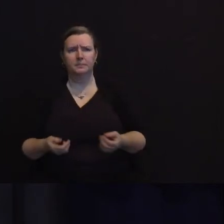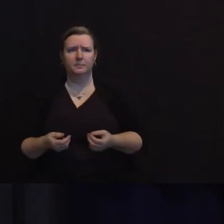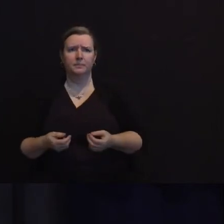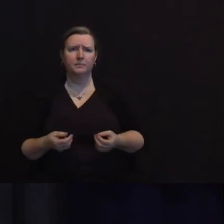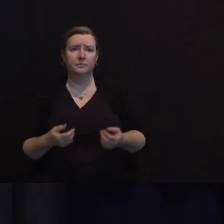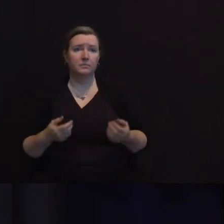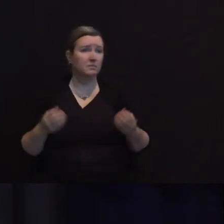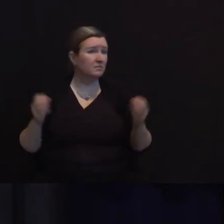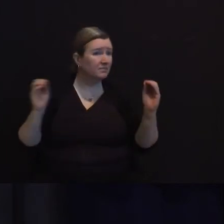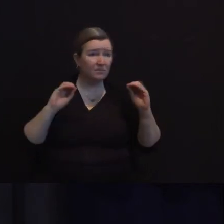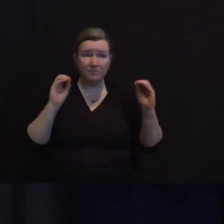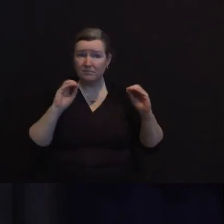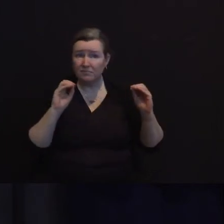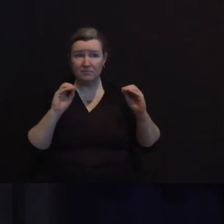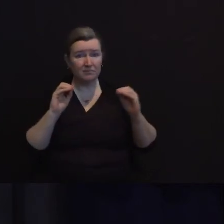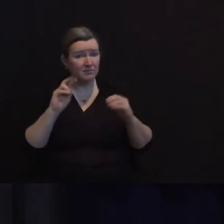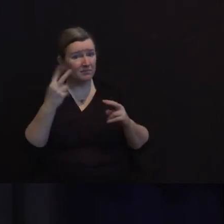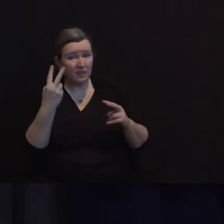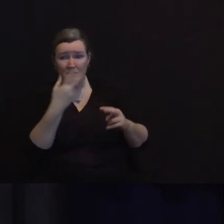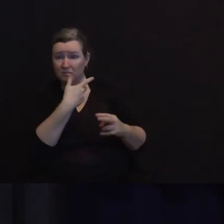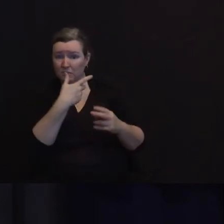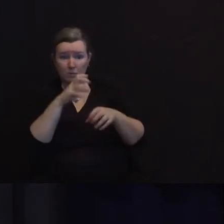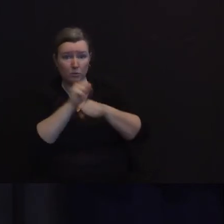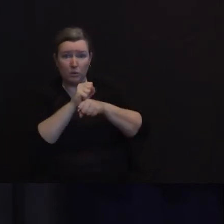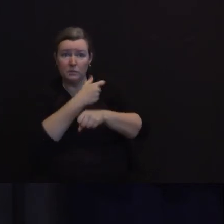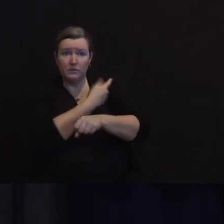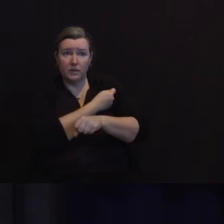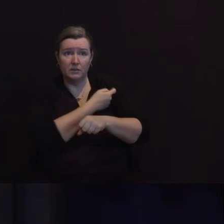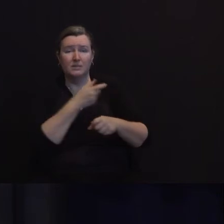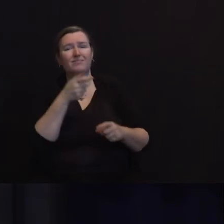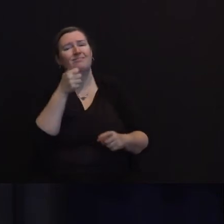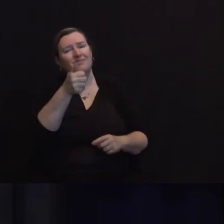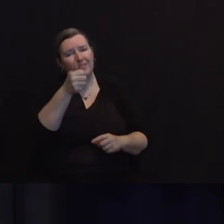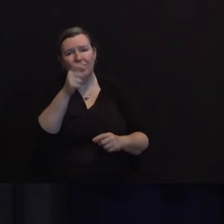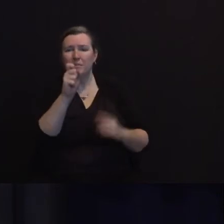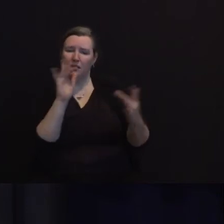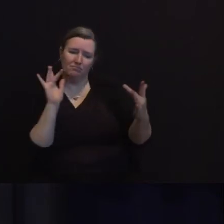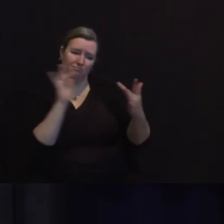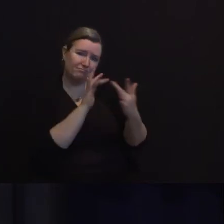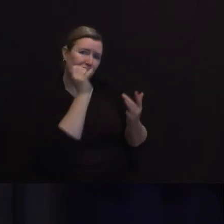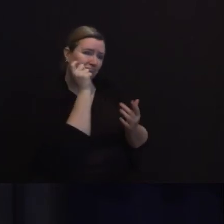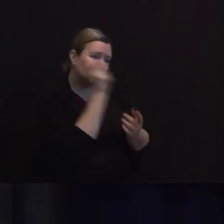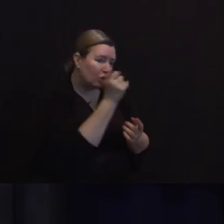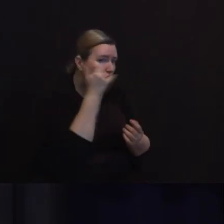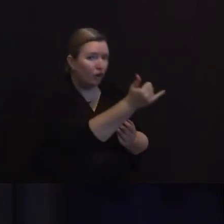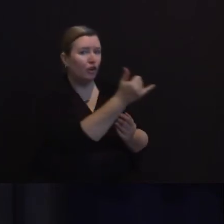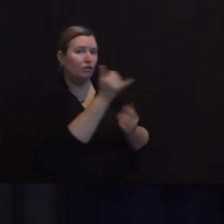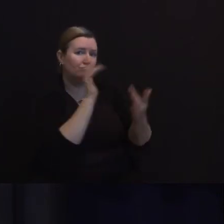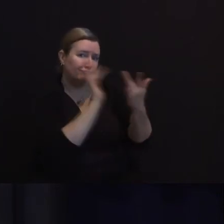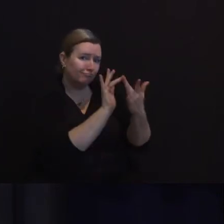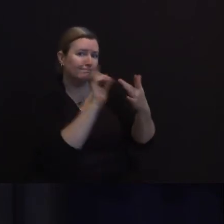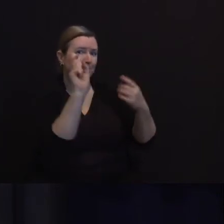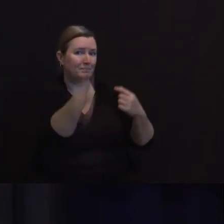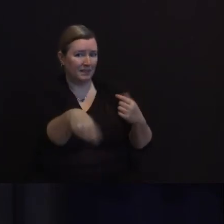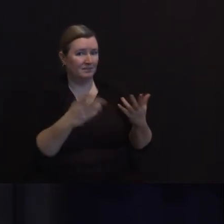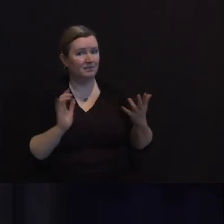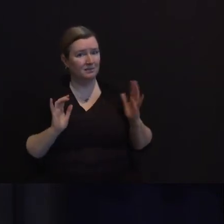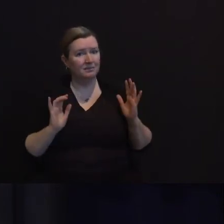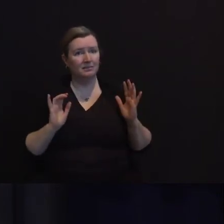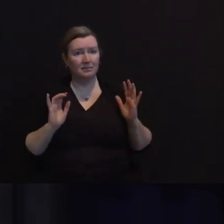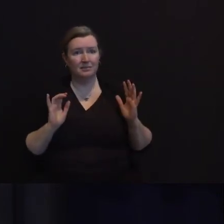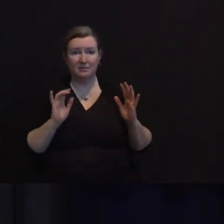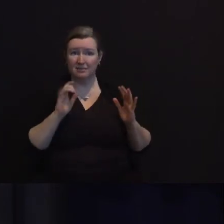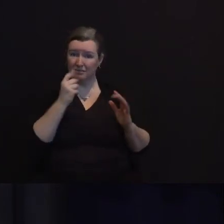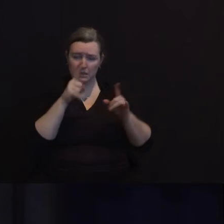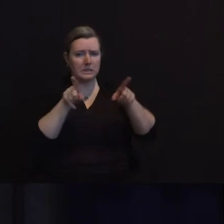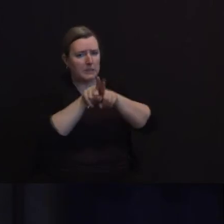of receiving your first dose, you need to contact the site where you received your first vaccine